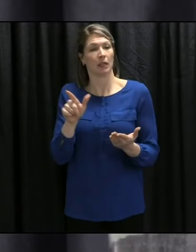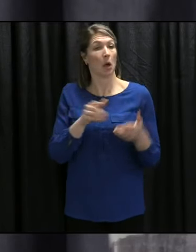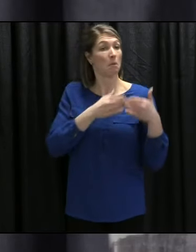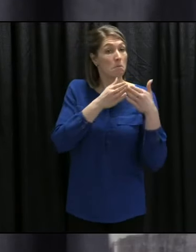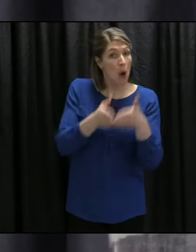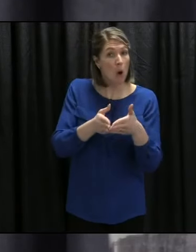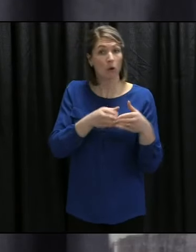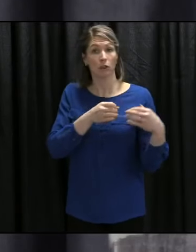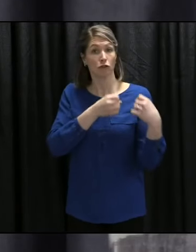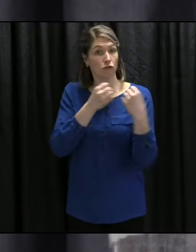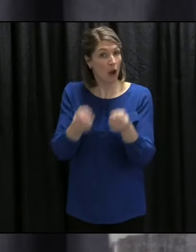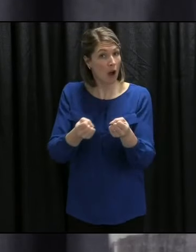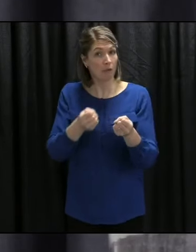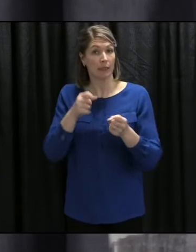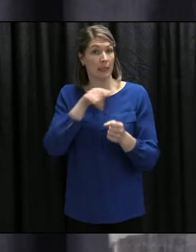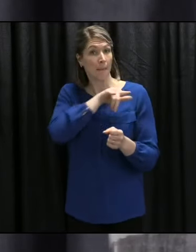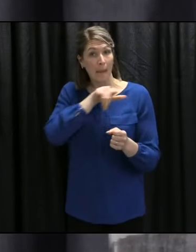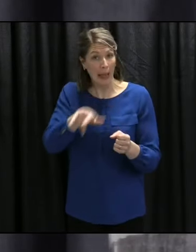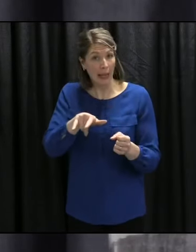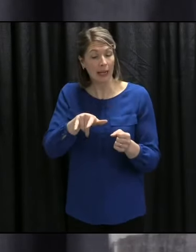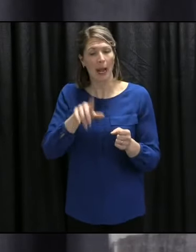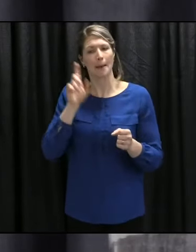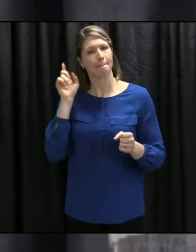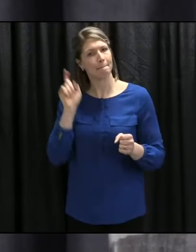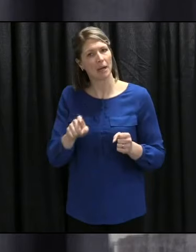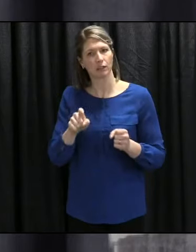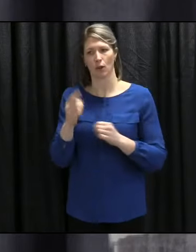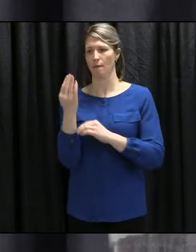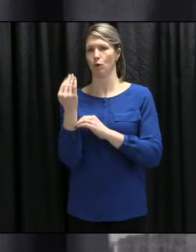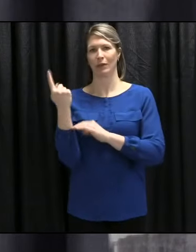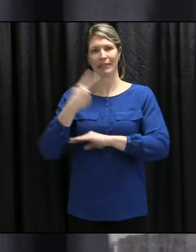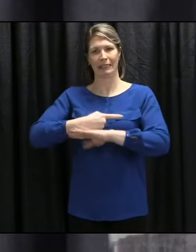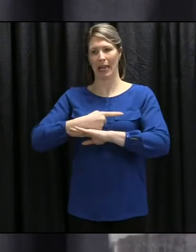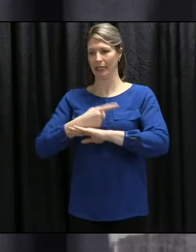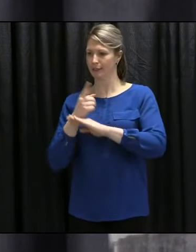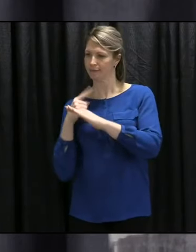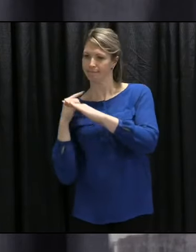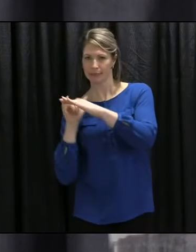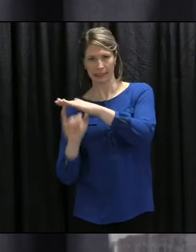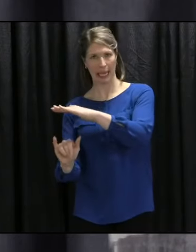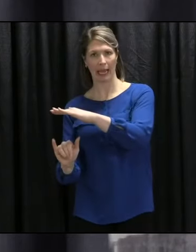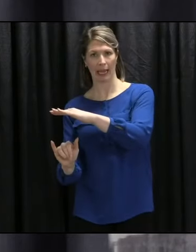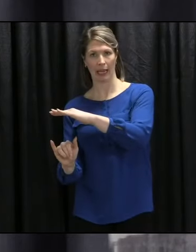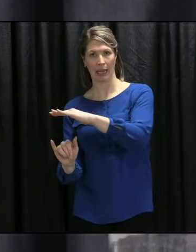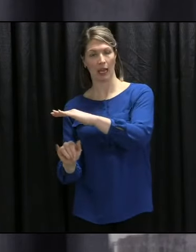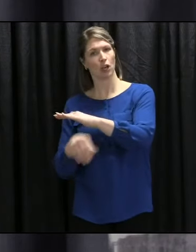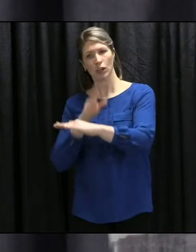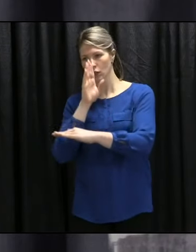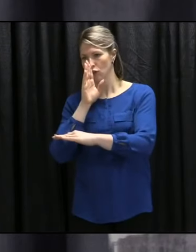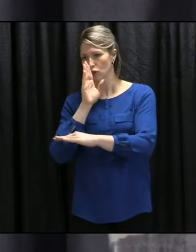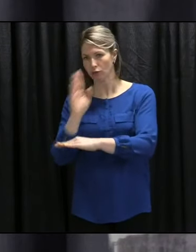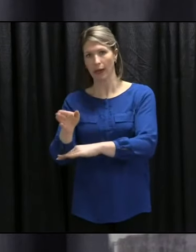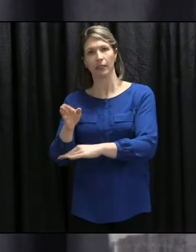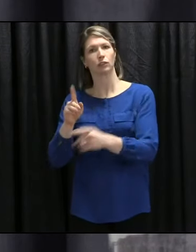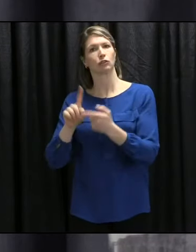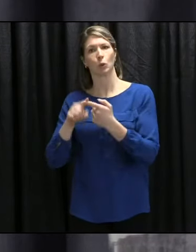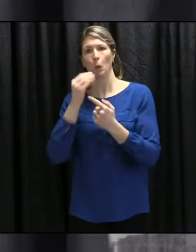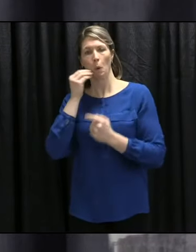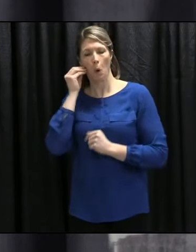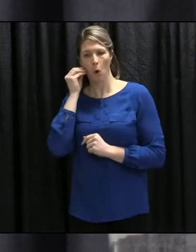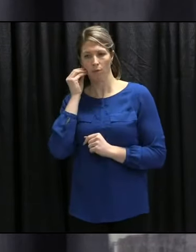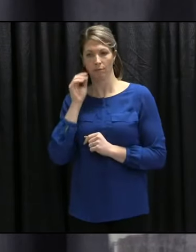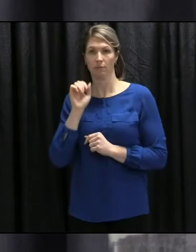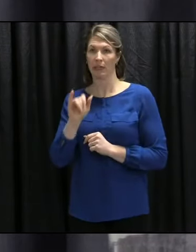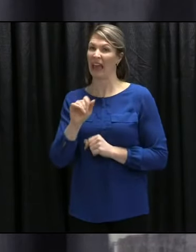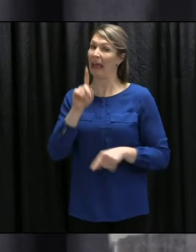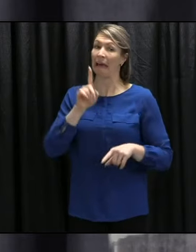self-isolate for 14 days, and they should go straight to their address to do so within the bounds of reason if they have to get